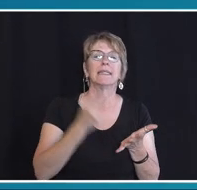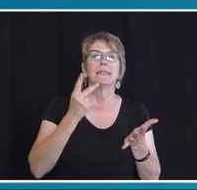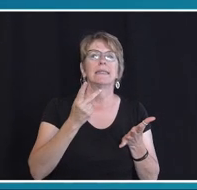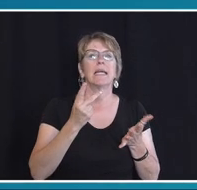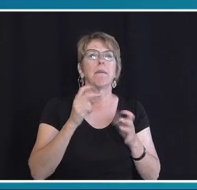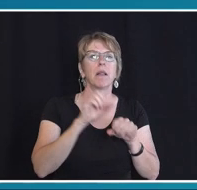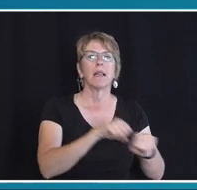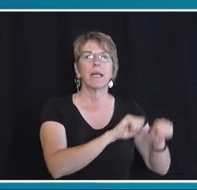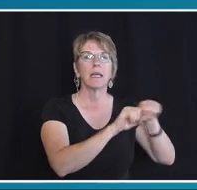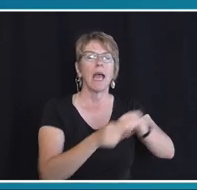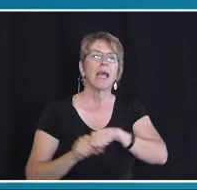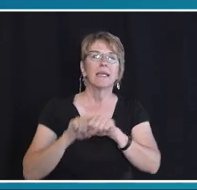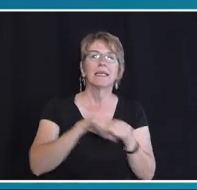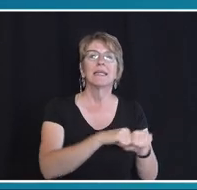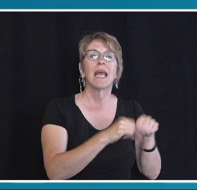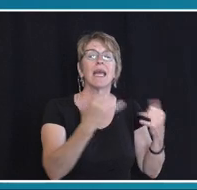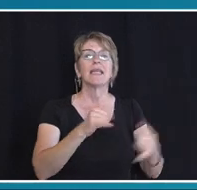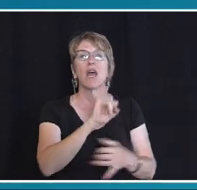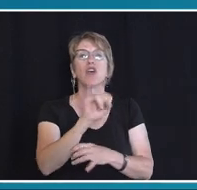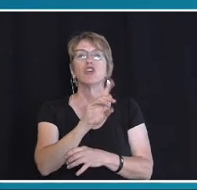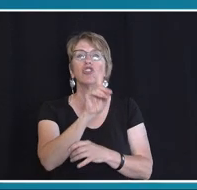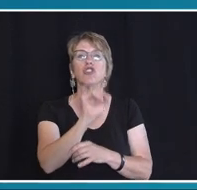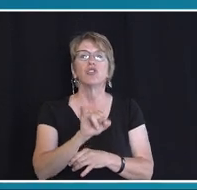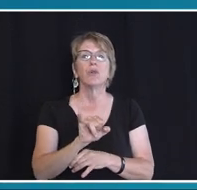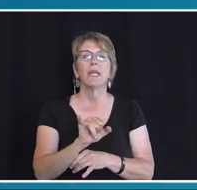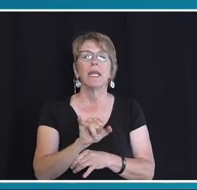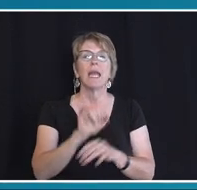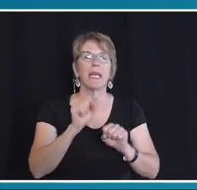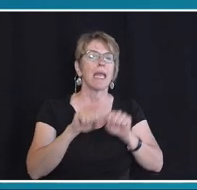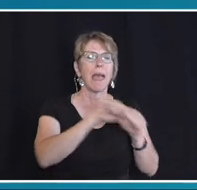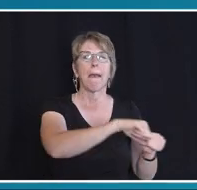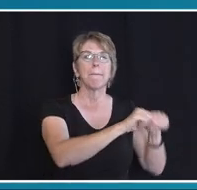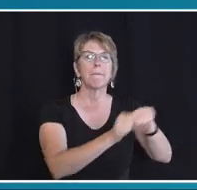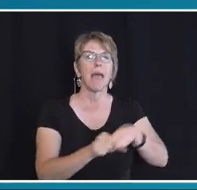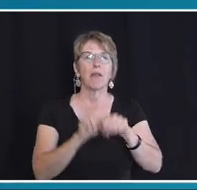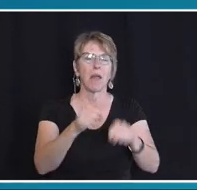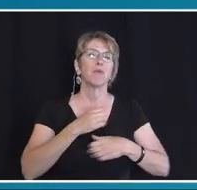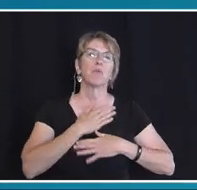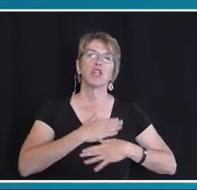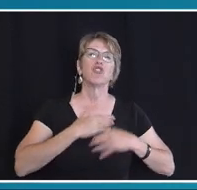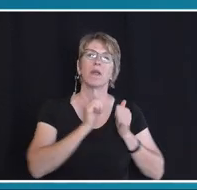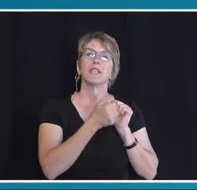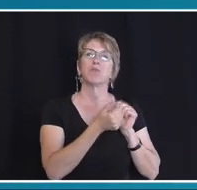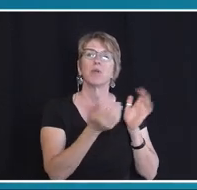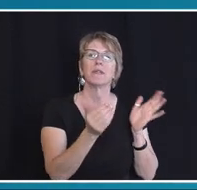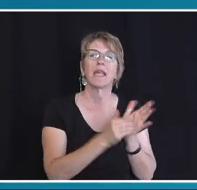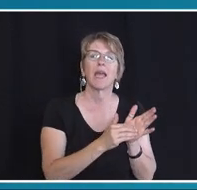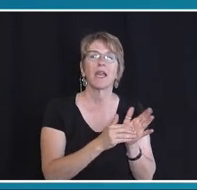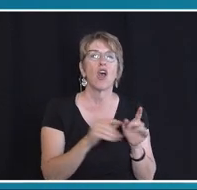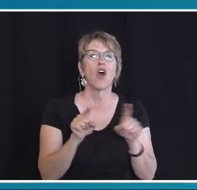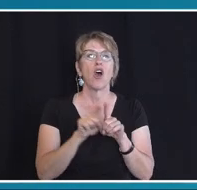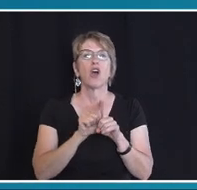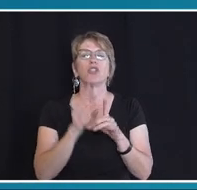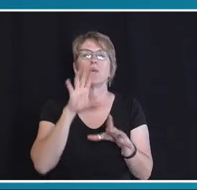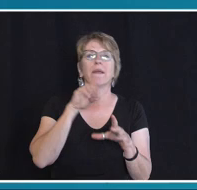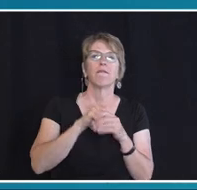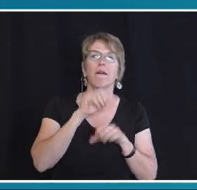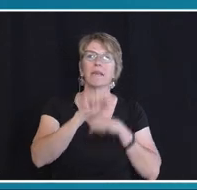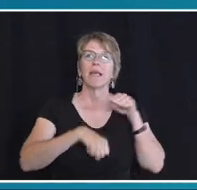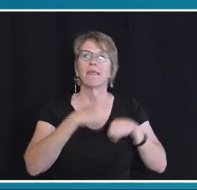Judy can paddle, we're able to go out and enjoy that sport again. We also got involved with the cycling